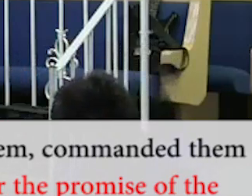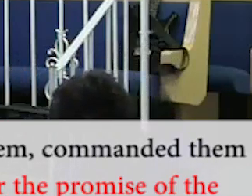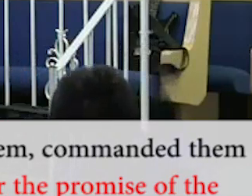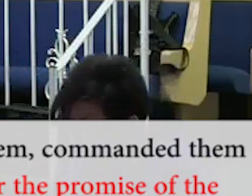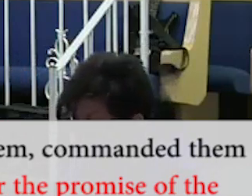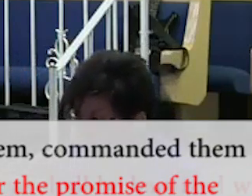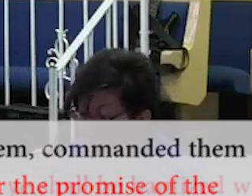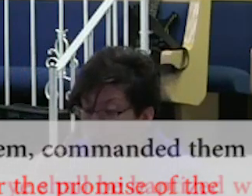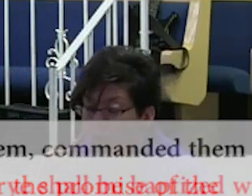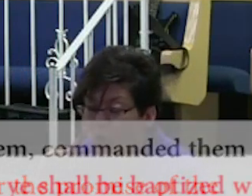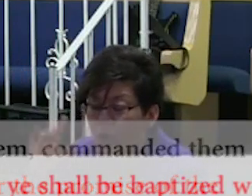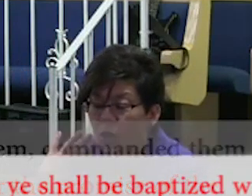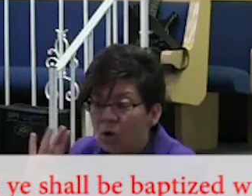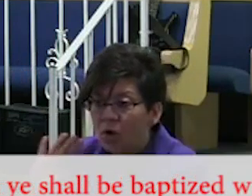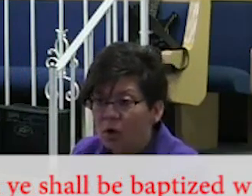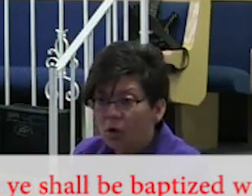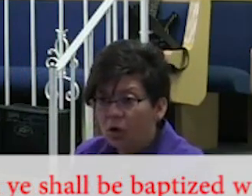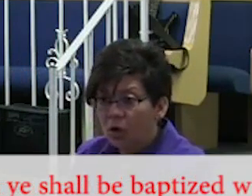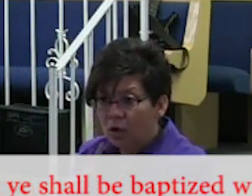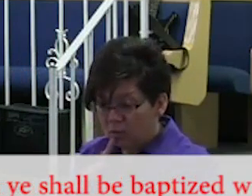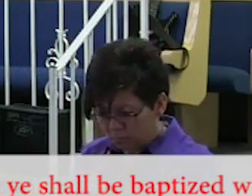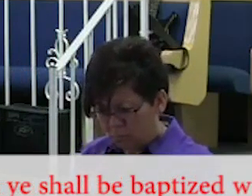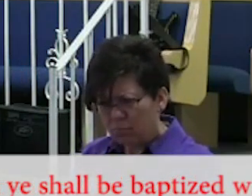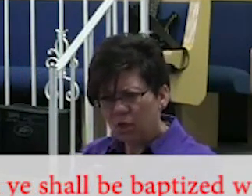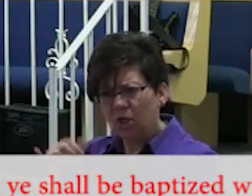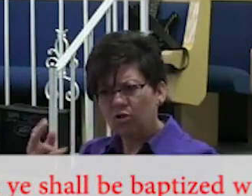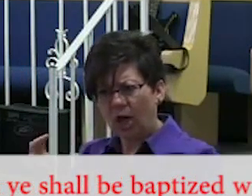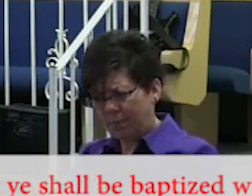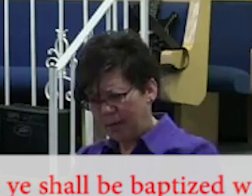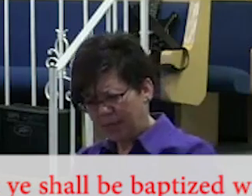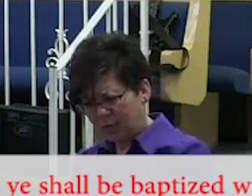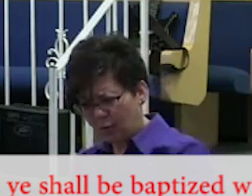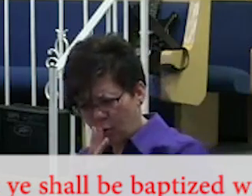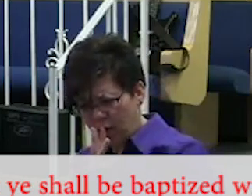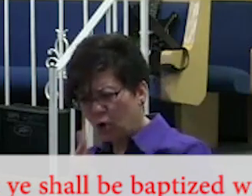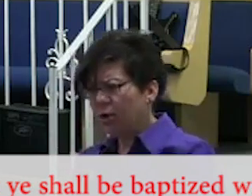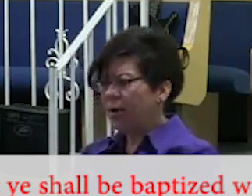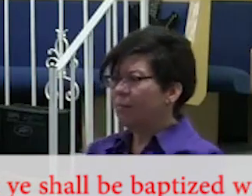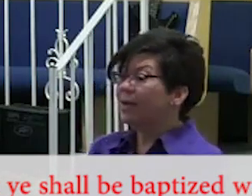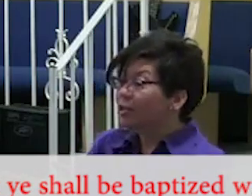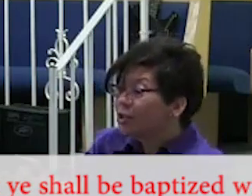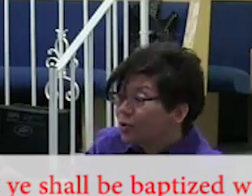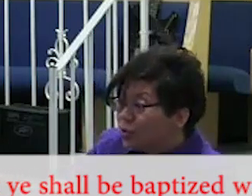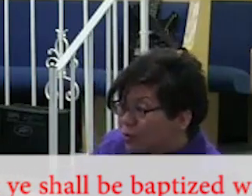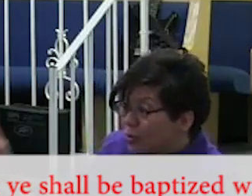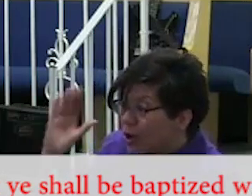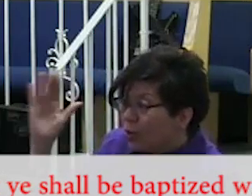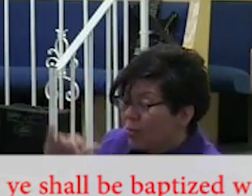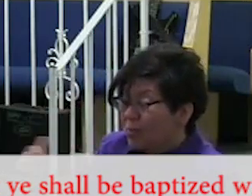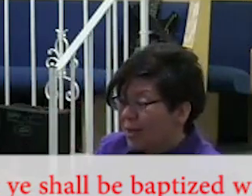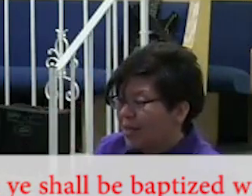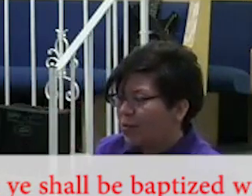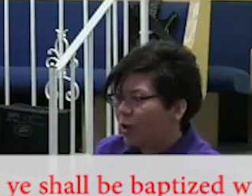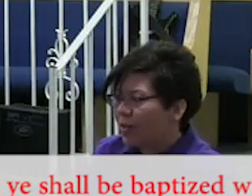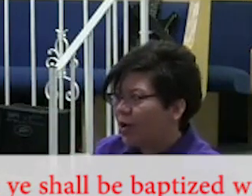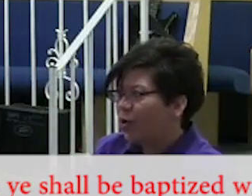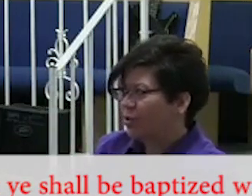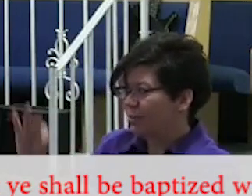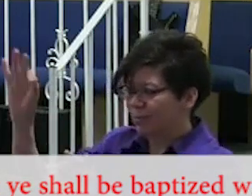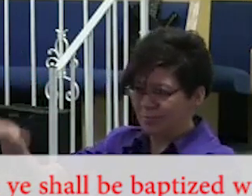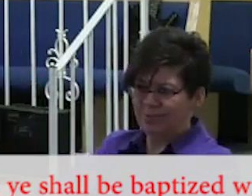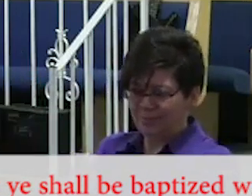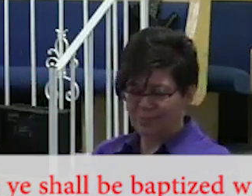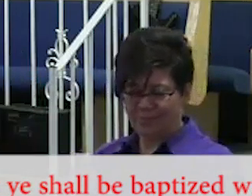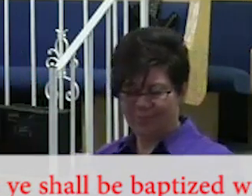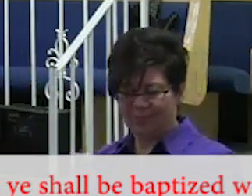have heard of me, for truly John baptized with water, but ye shall be baptized with the Holy